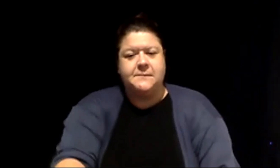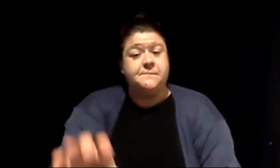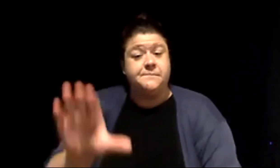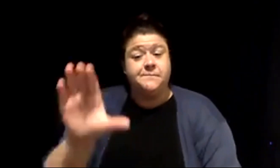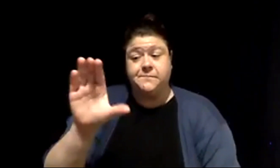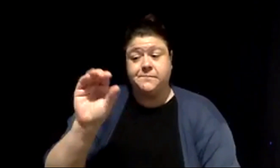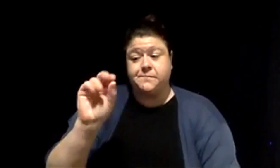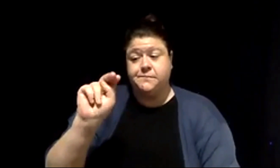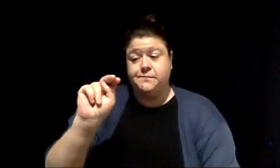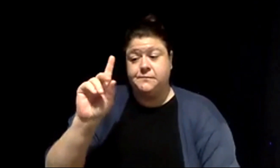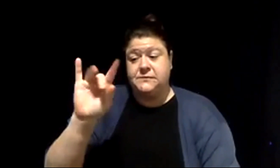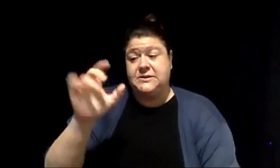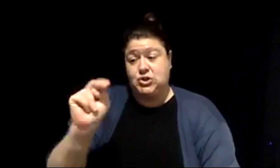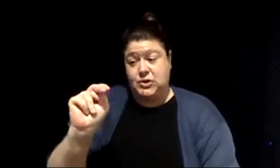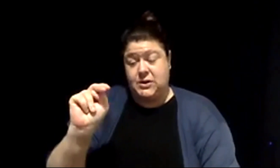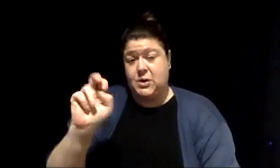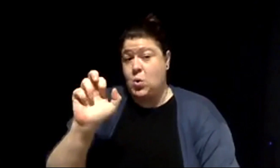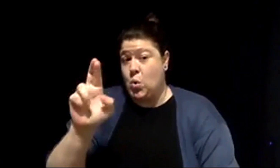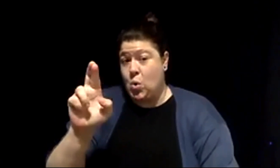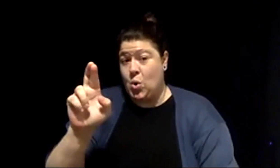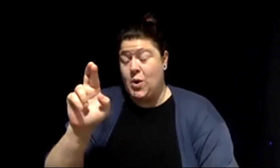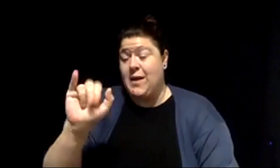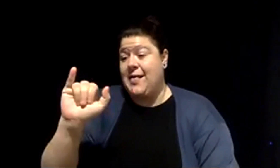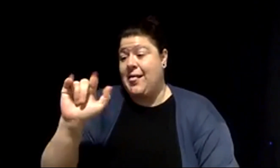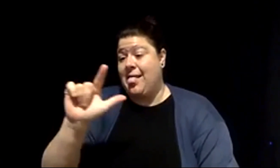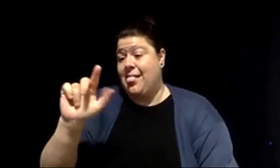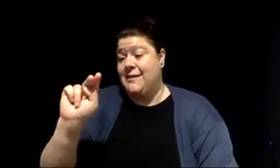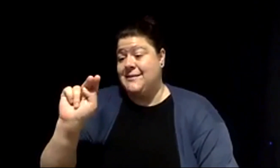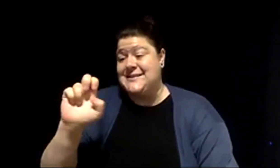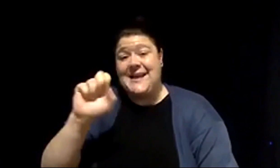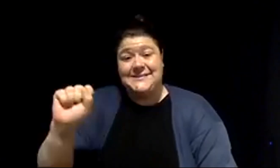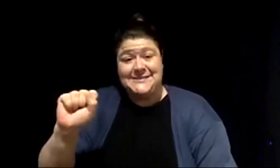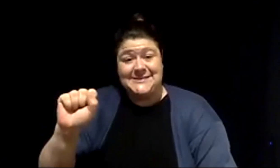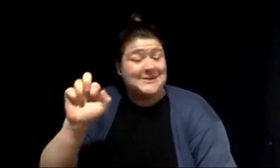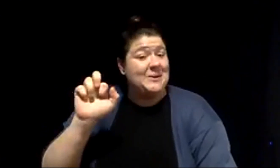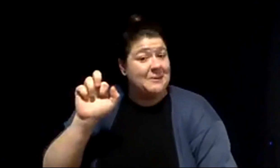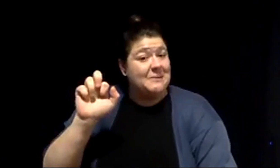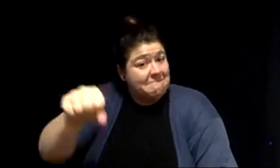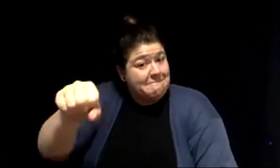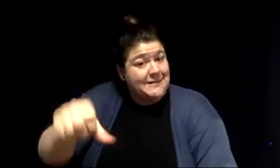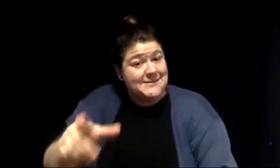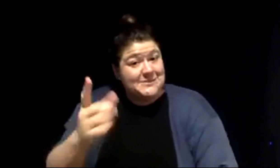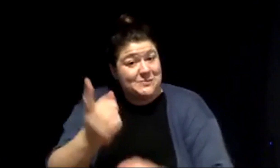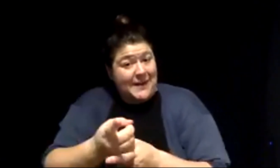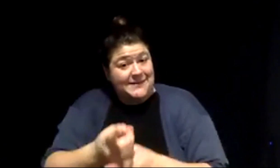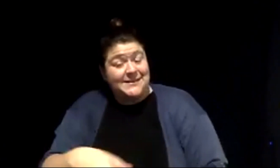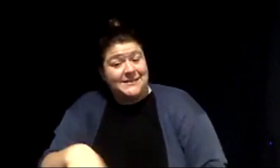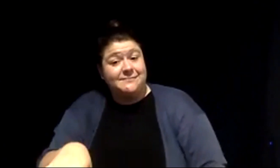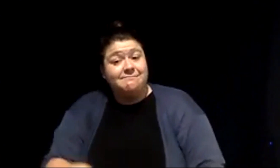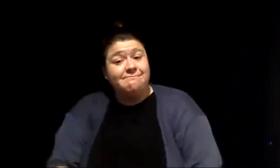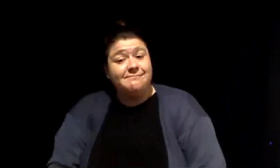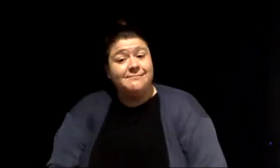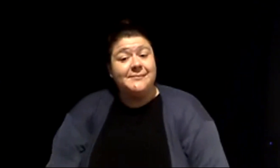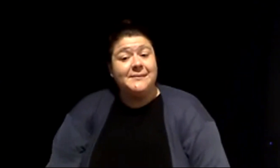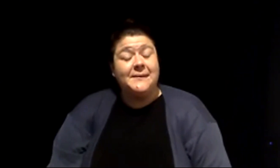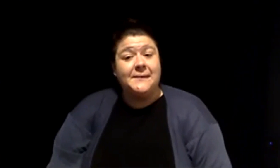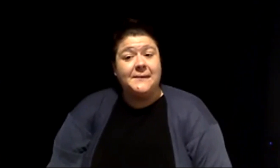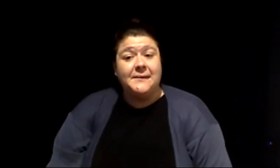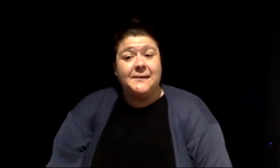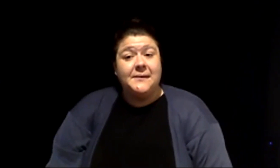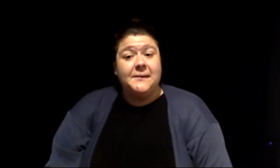Condition or illness? An illness or a medical condition that's related to that body system.